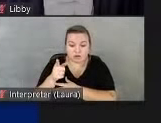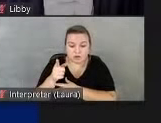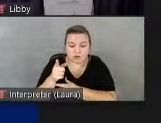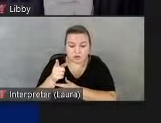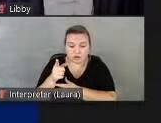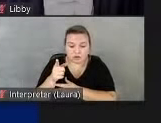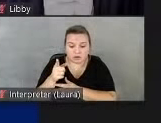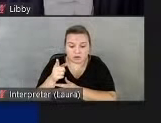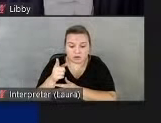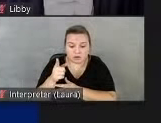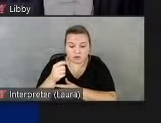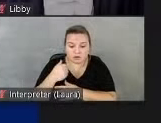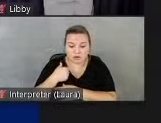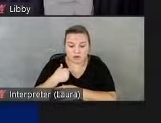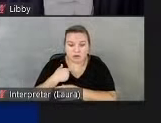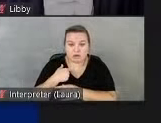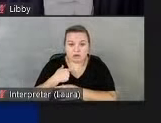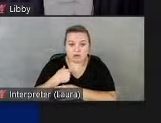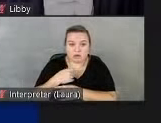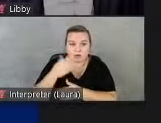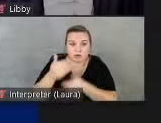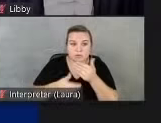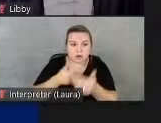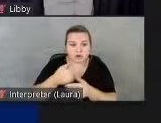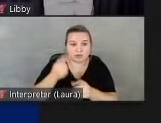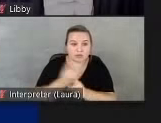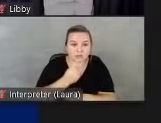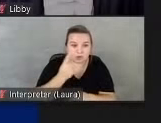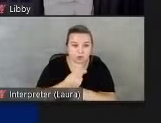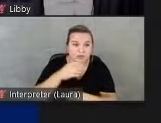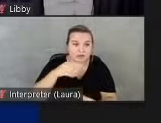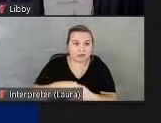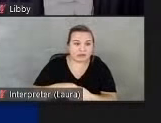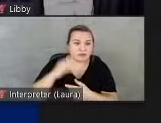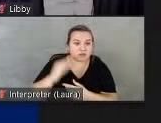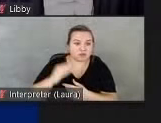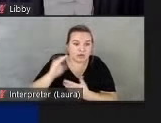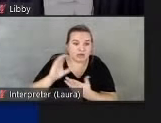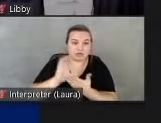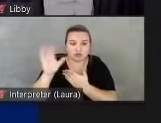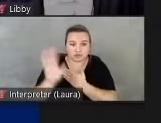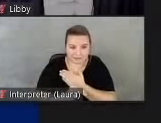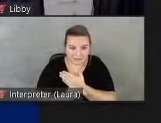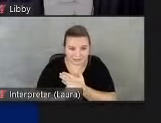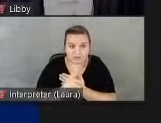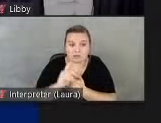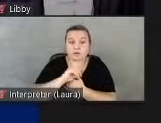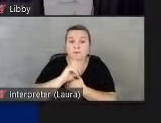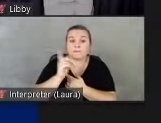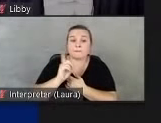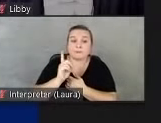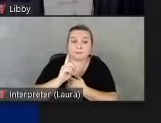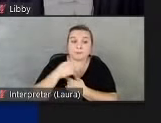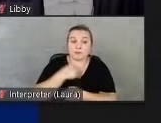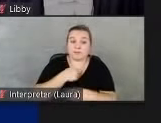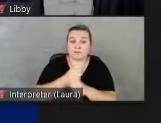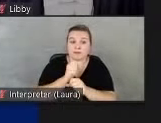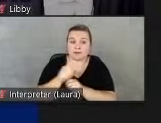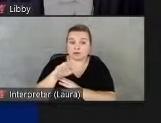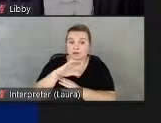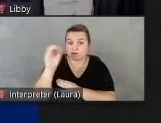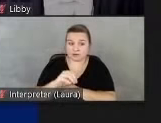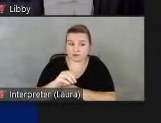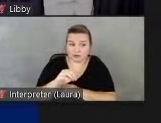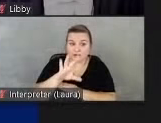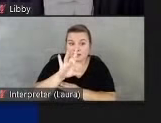enable a child to make a progress appropriate in light of the child's circumstances. Rare unanimous decision. It was an